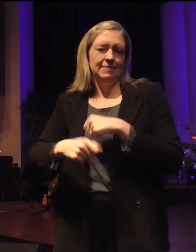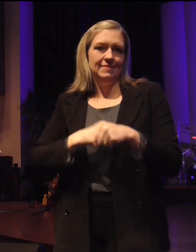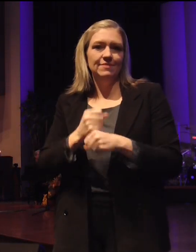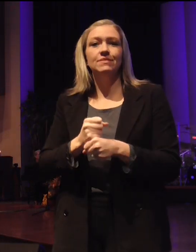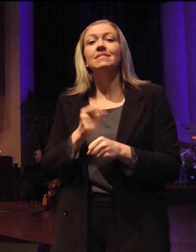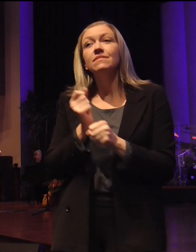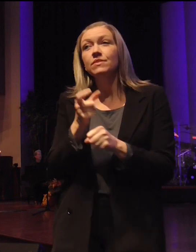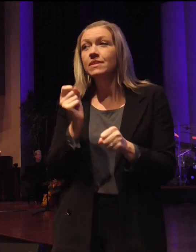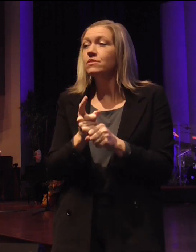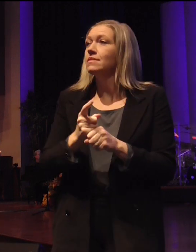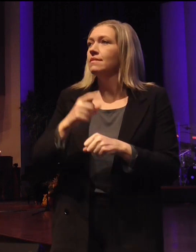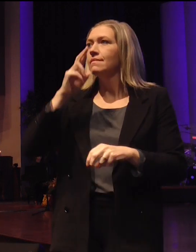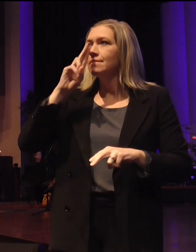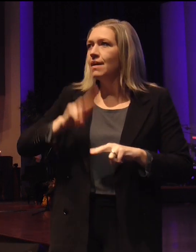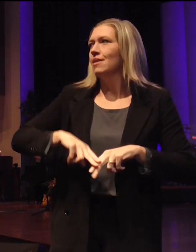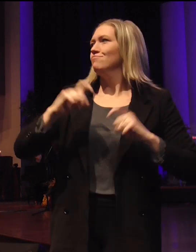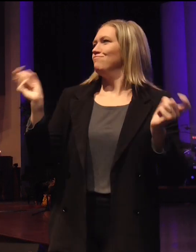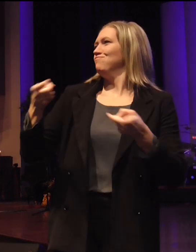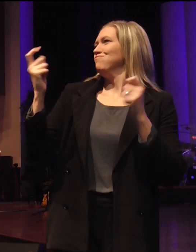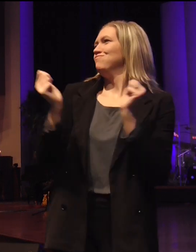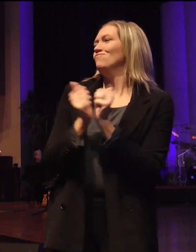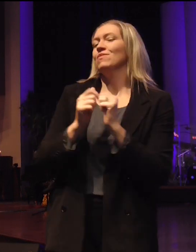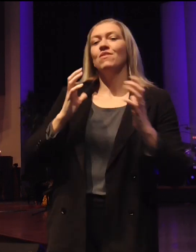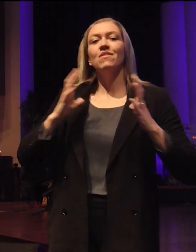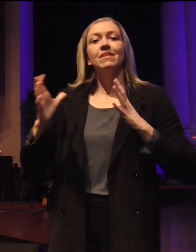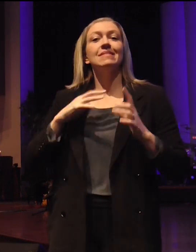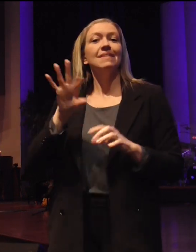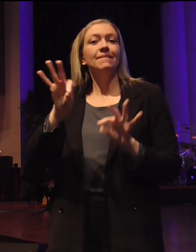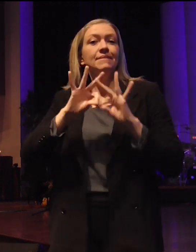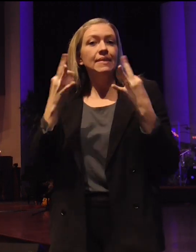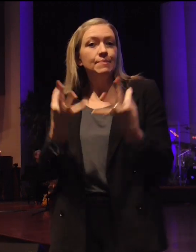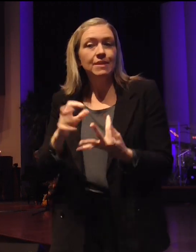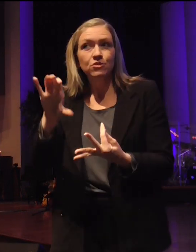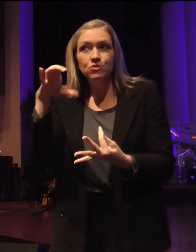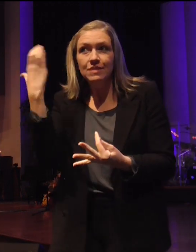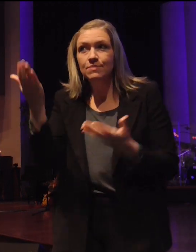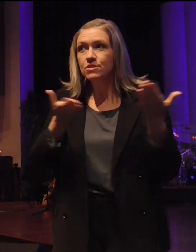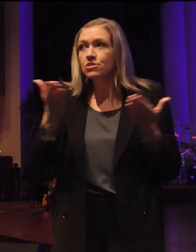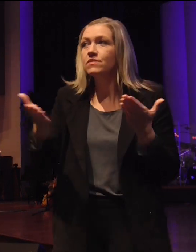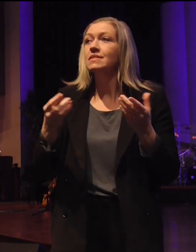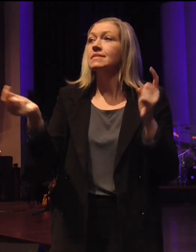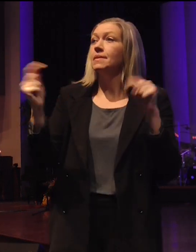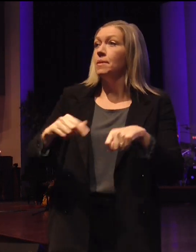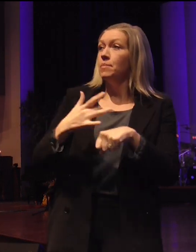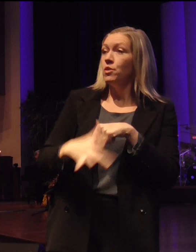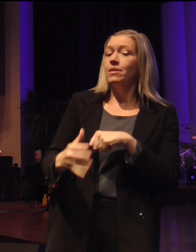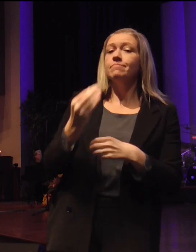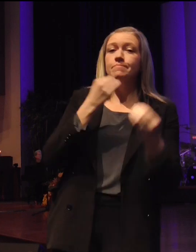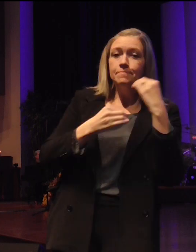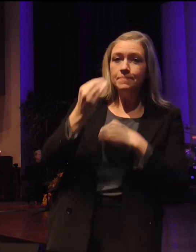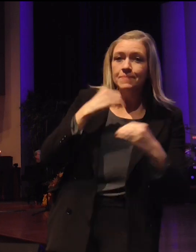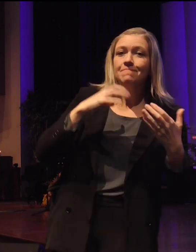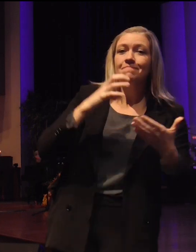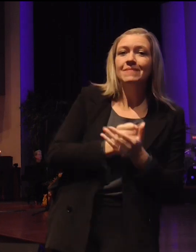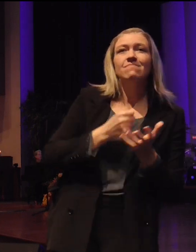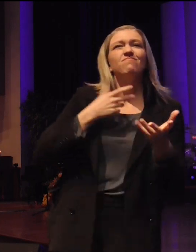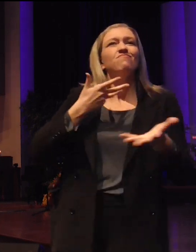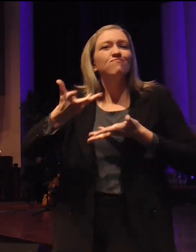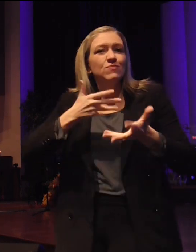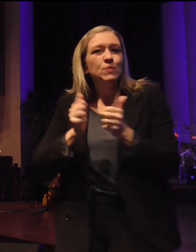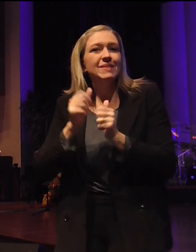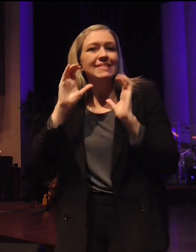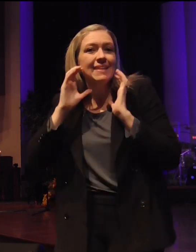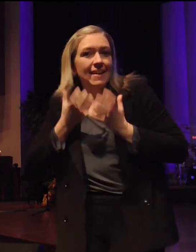fun celebrating the holidays at our family Christmas service. Come early for food and visit with Santa and other special guests.